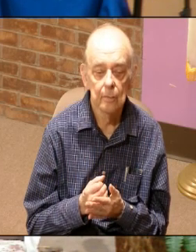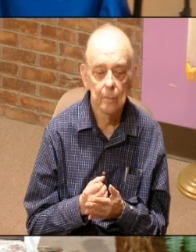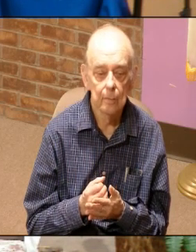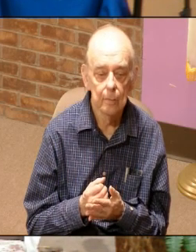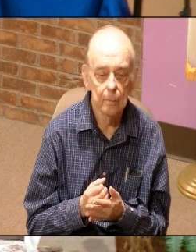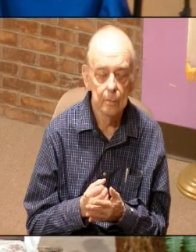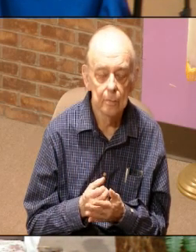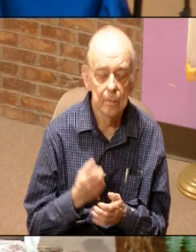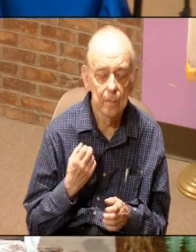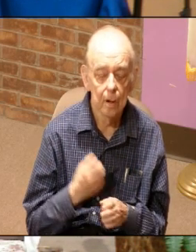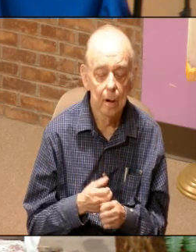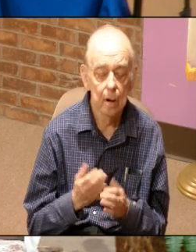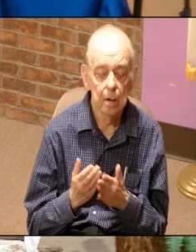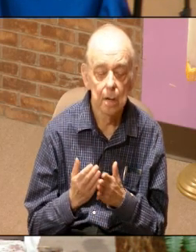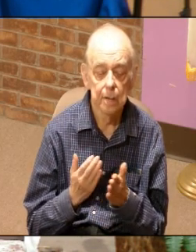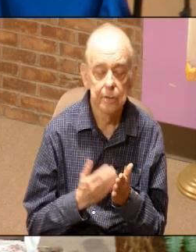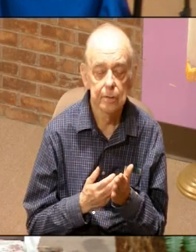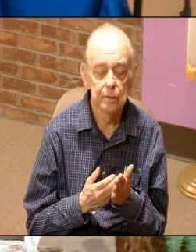hard lessons